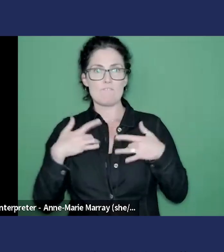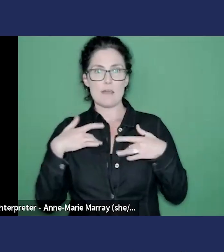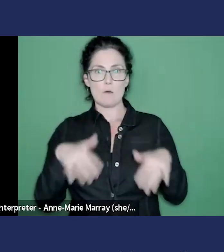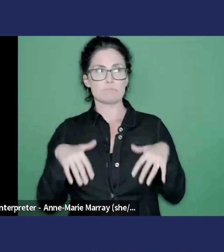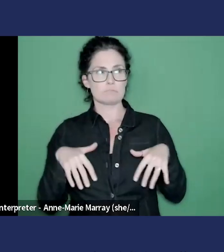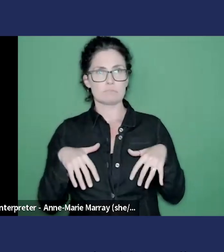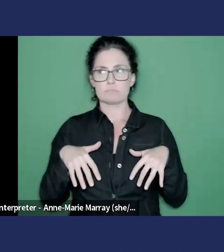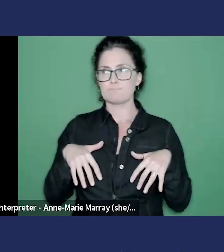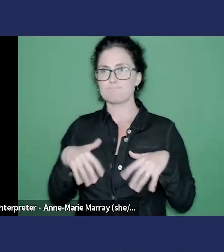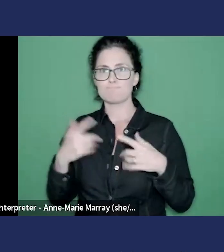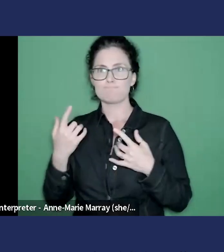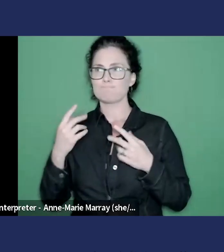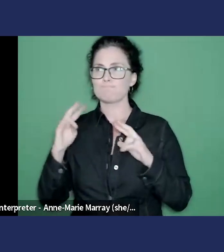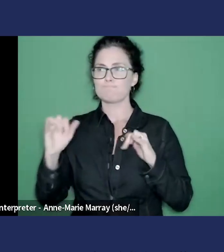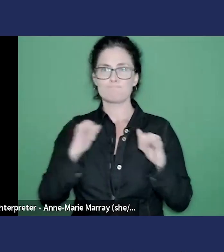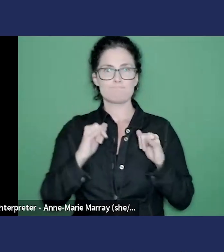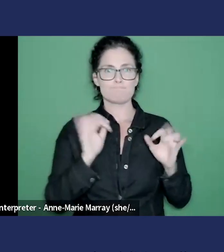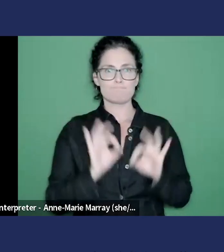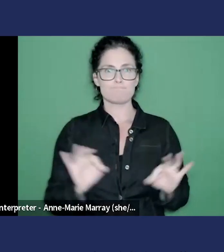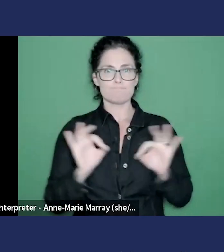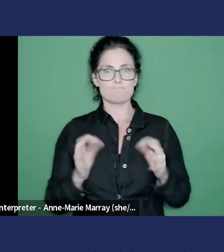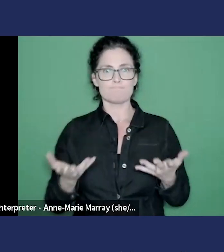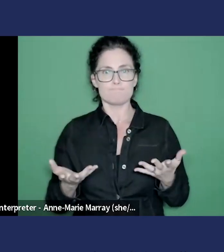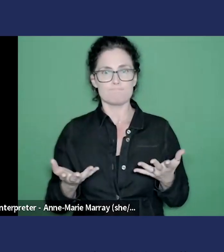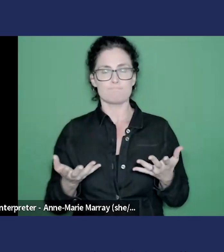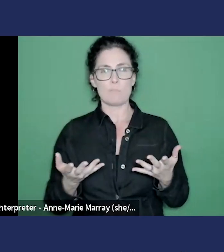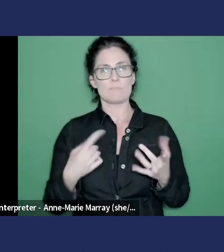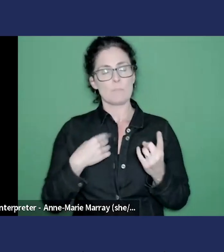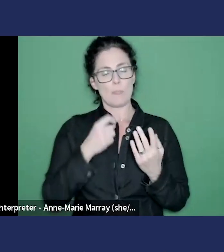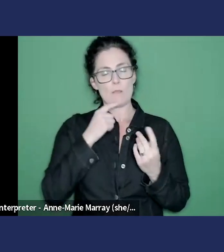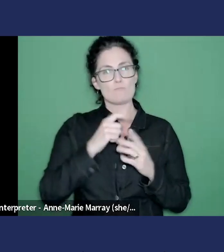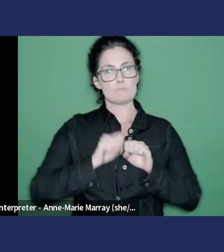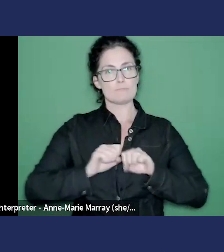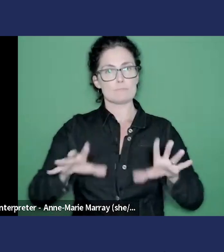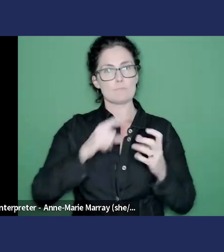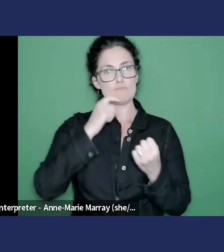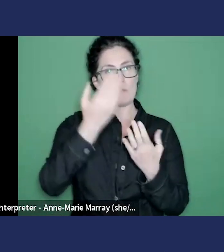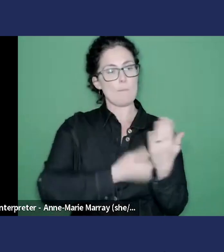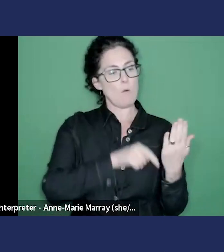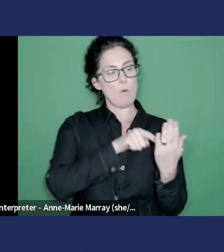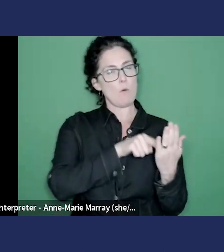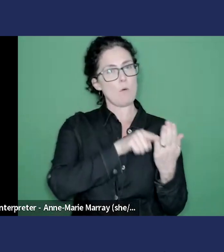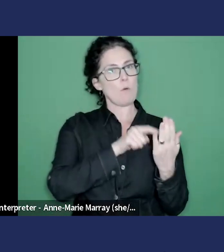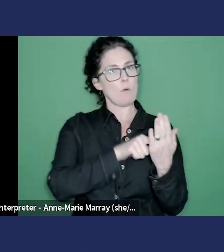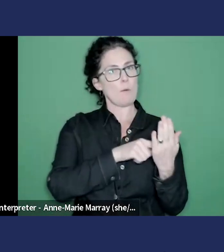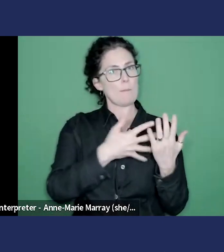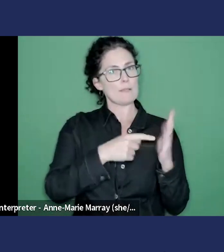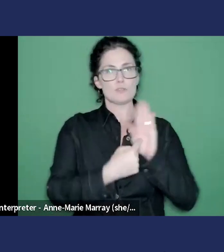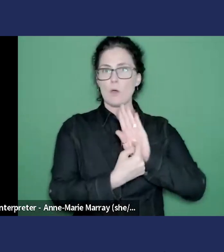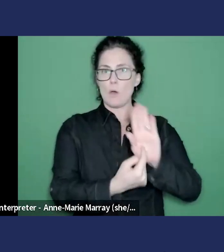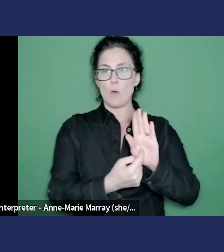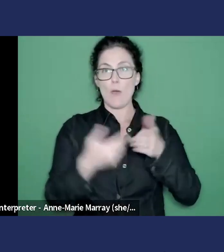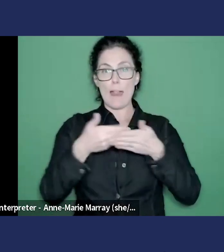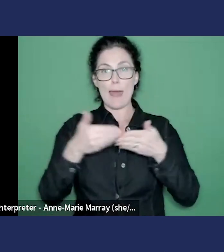Additionally, as was recently commented on by the most recent Egbase report, language barriers can be a real